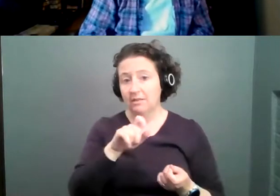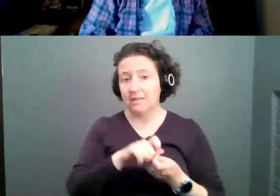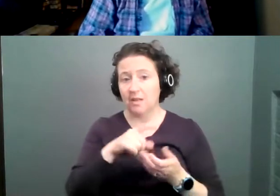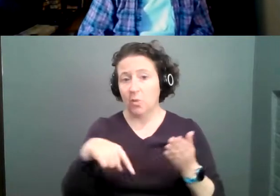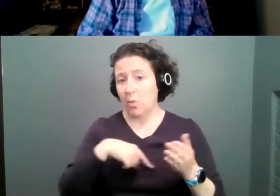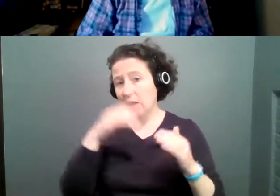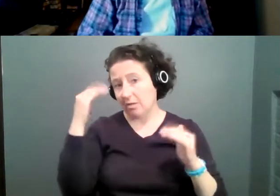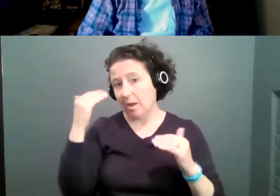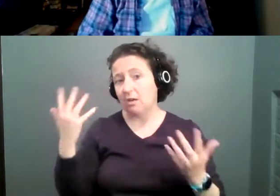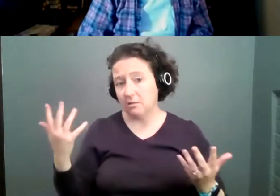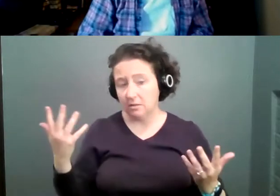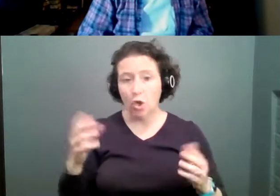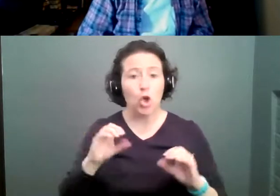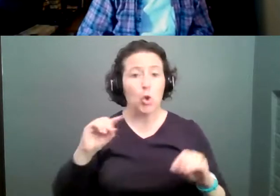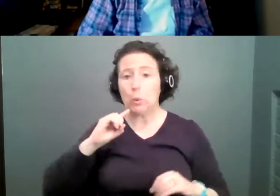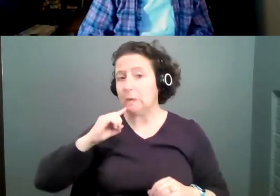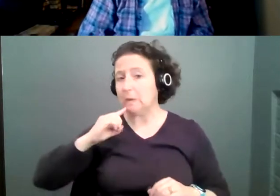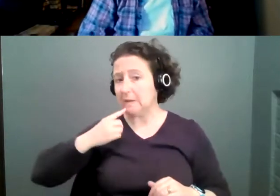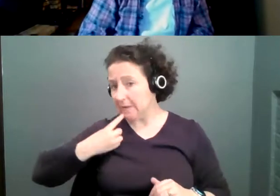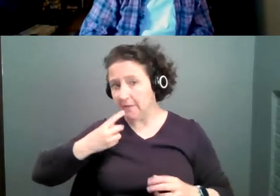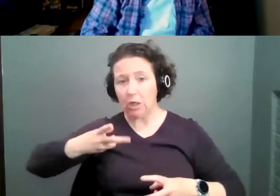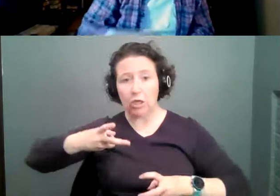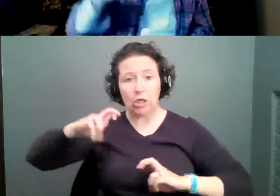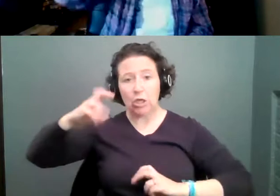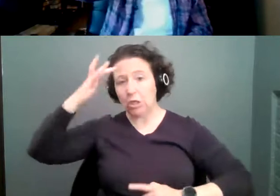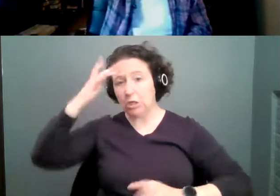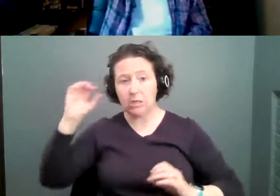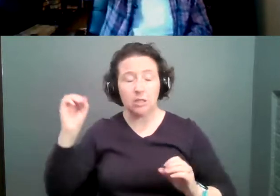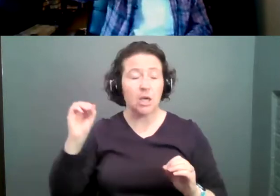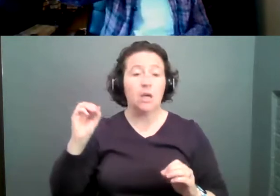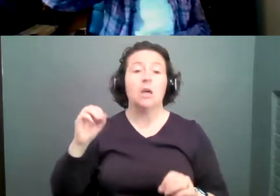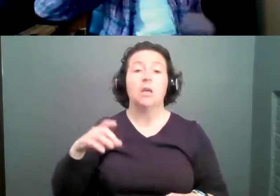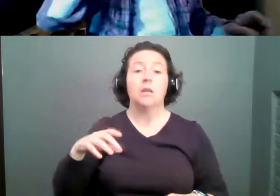expected. There were no severe reactions, and that includes both